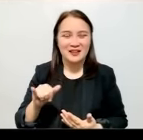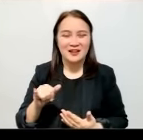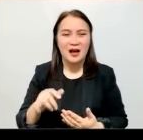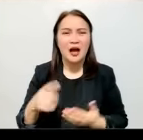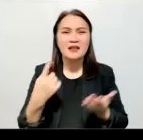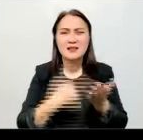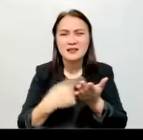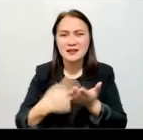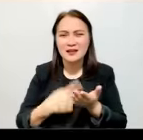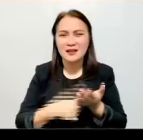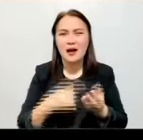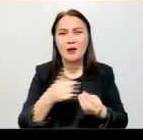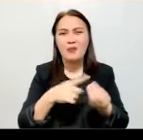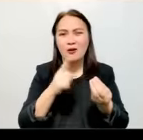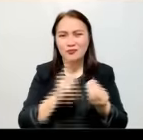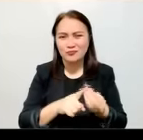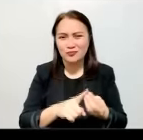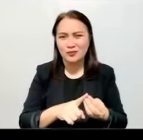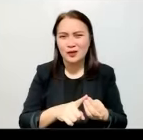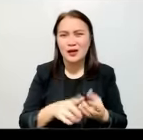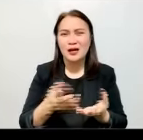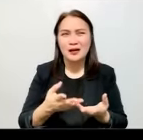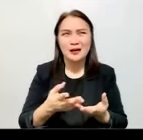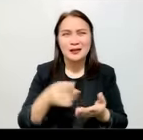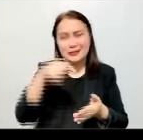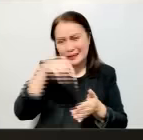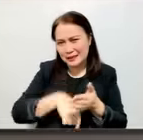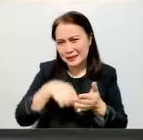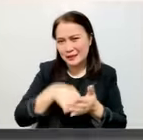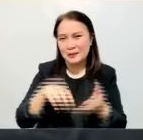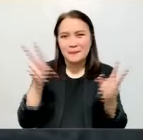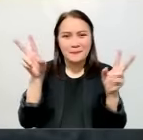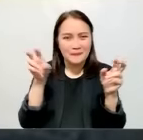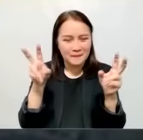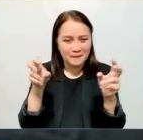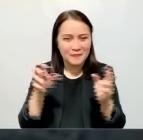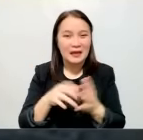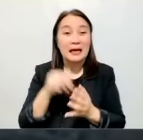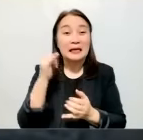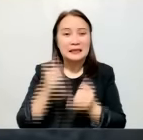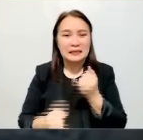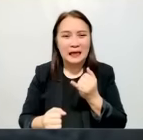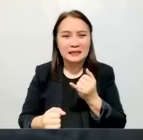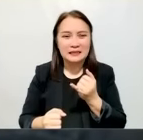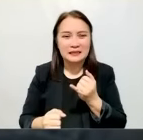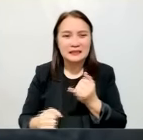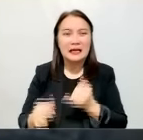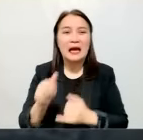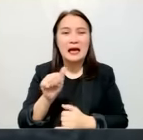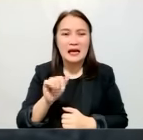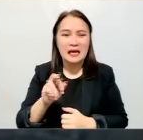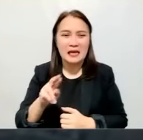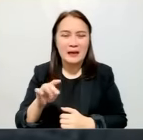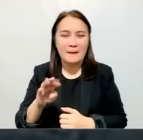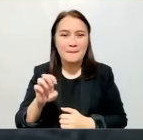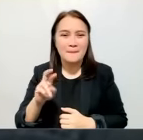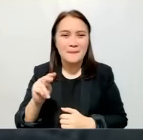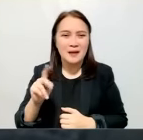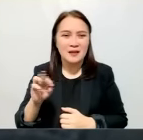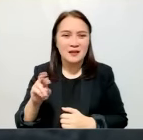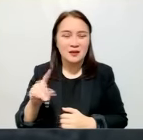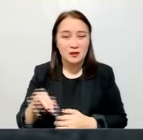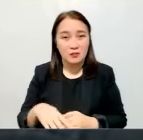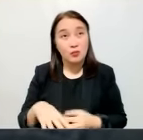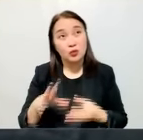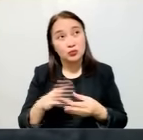mas malalimang tema ang Avatar The Last Airbender. In adapting it from the cartoon storyline, we were